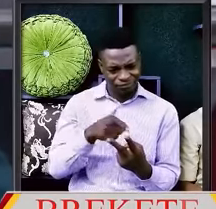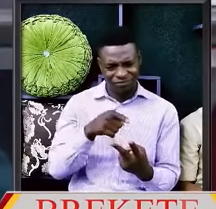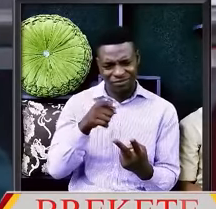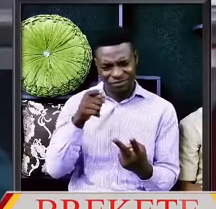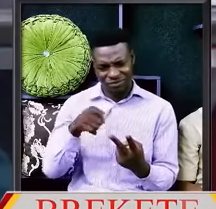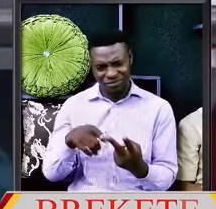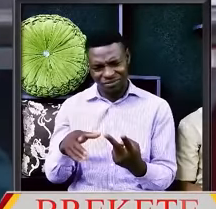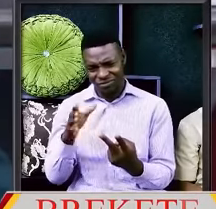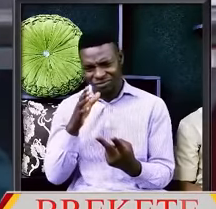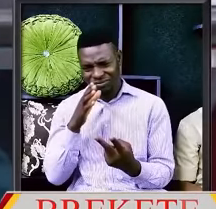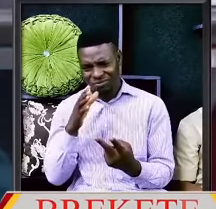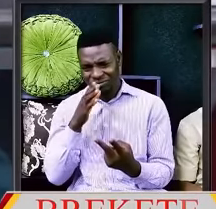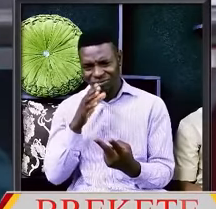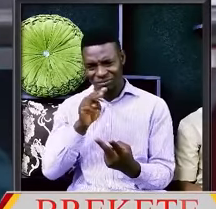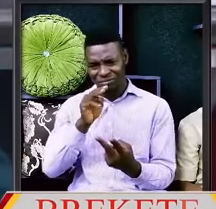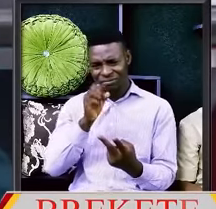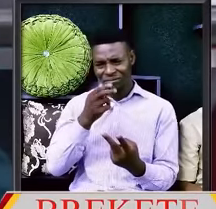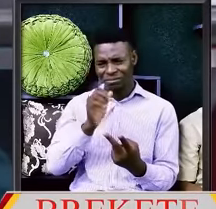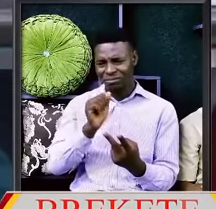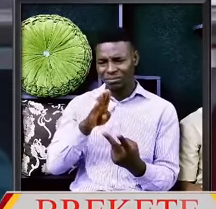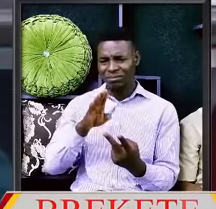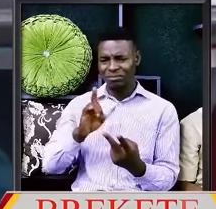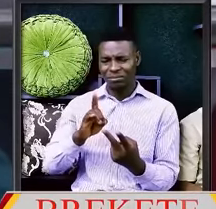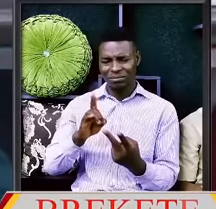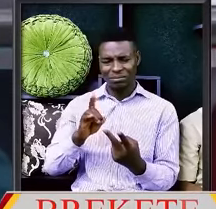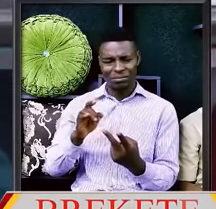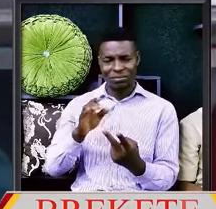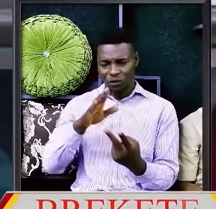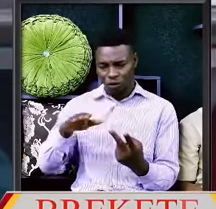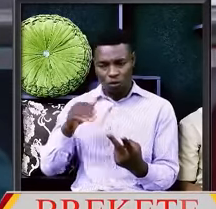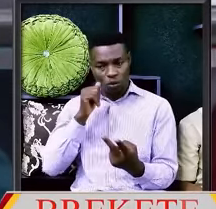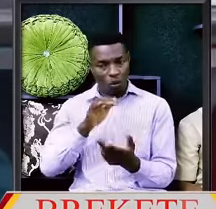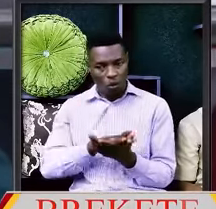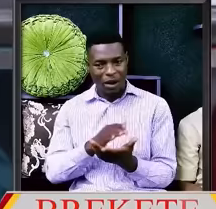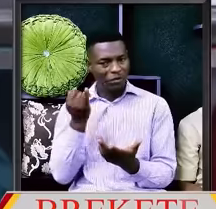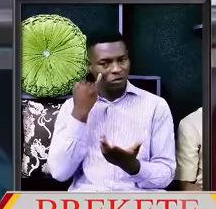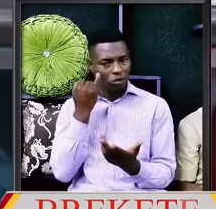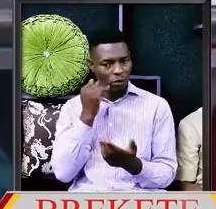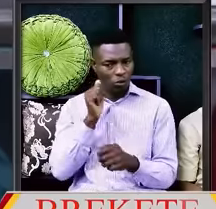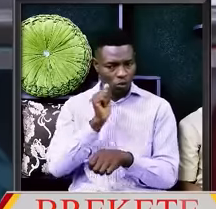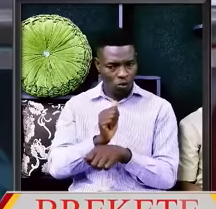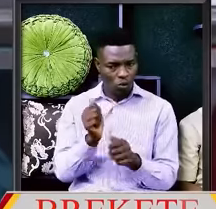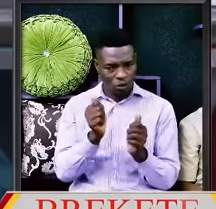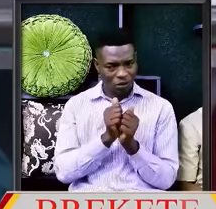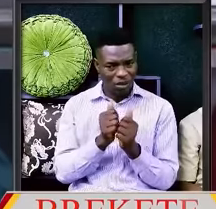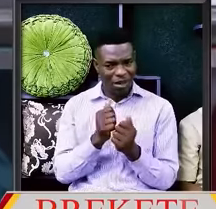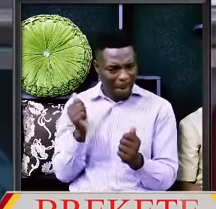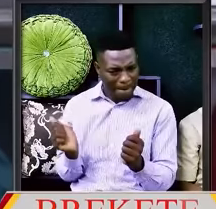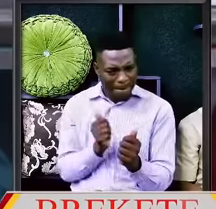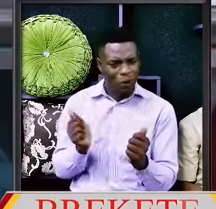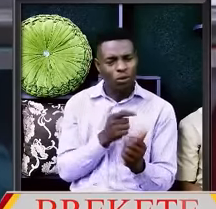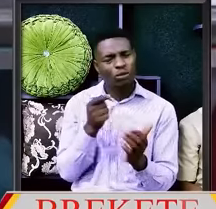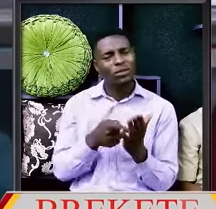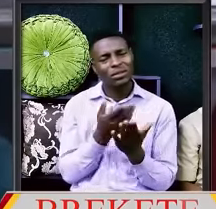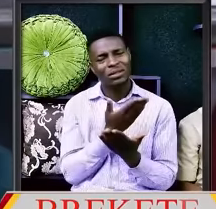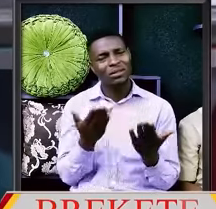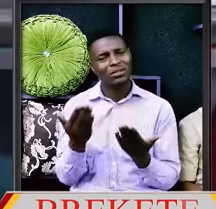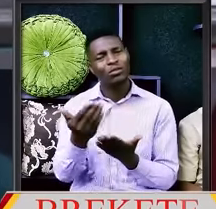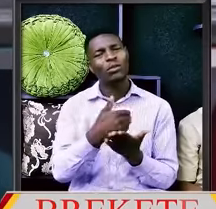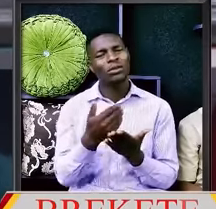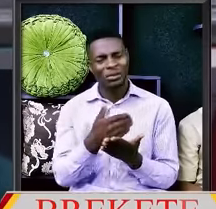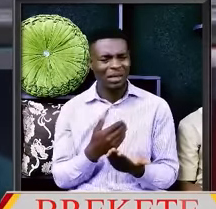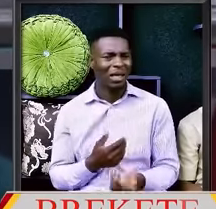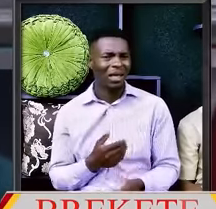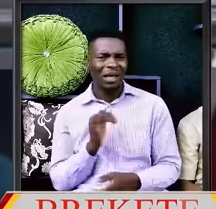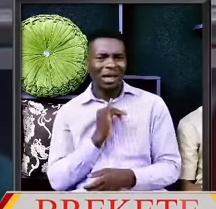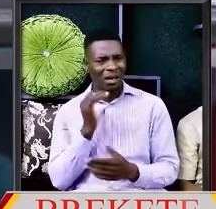the children and the wife, suppose they work out together to pursue this thing collectively. I don't know whether I understand. Yeah. This thing,